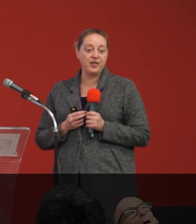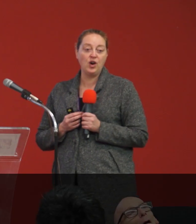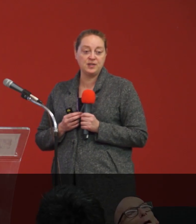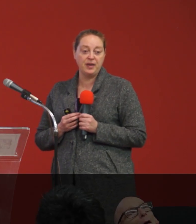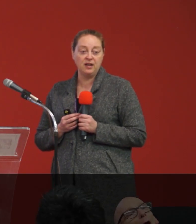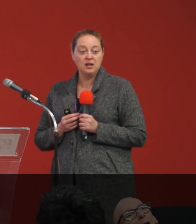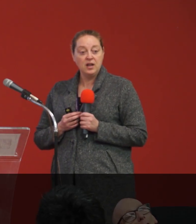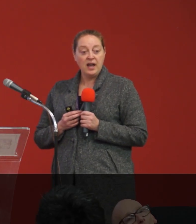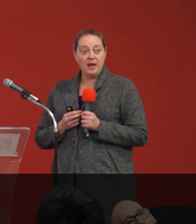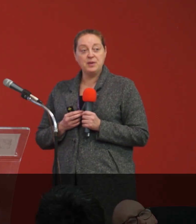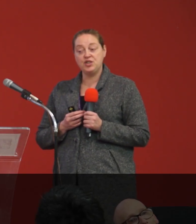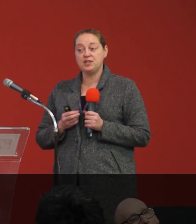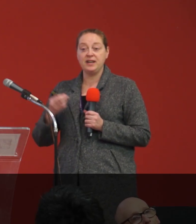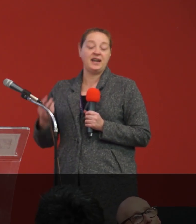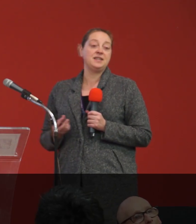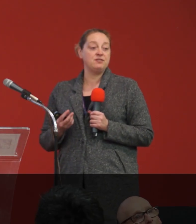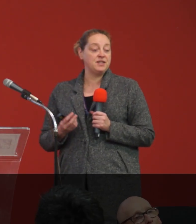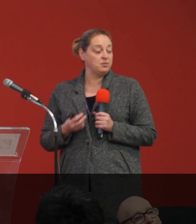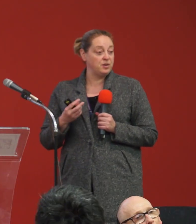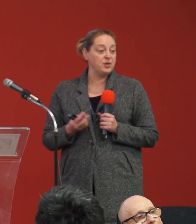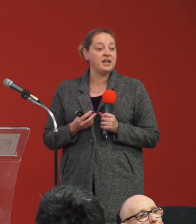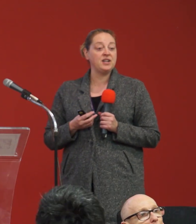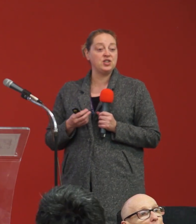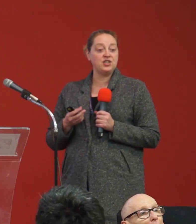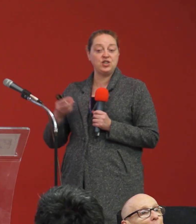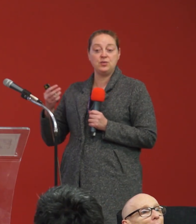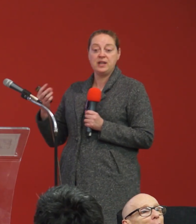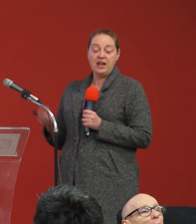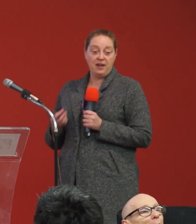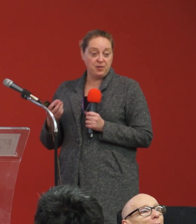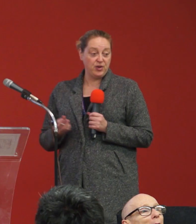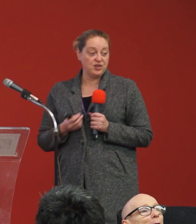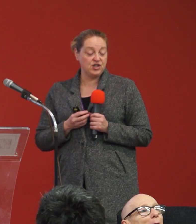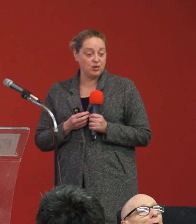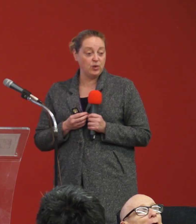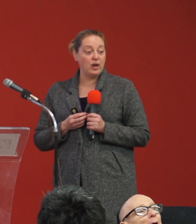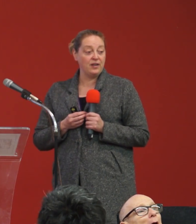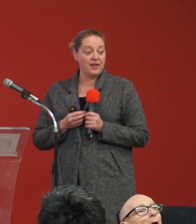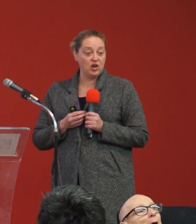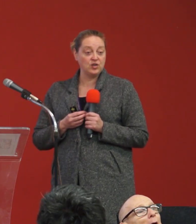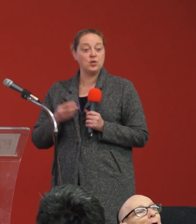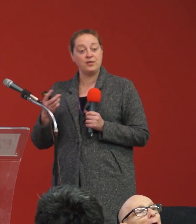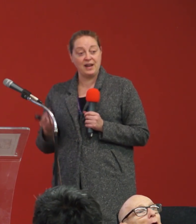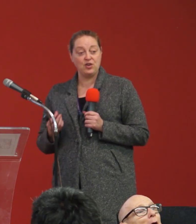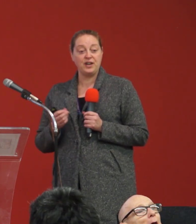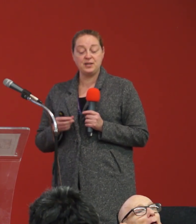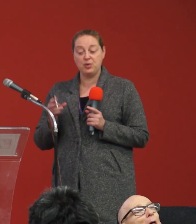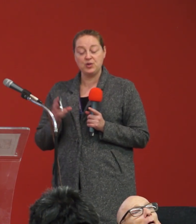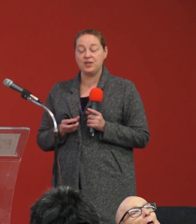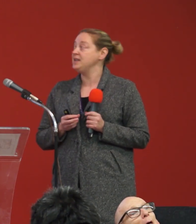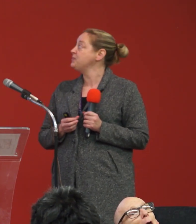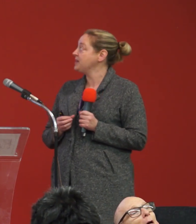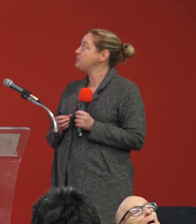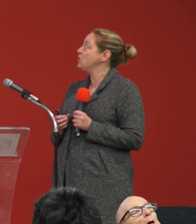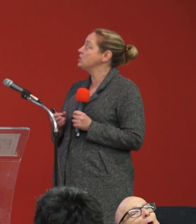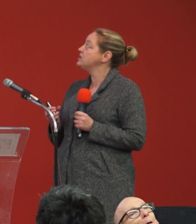staff within the hospital. Just in case there is some communication issues, if the person's too unwell that they can't sort, if they haven't got any supports,